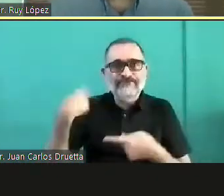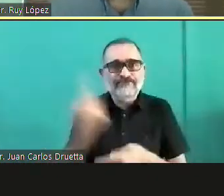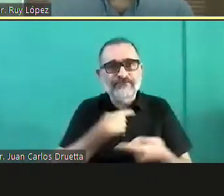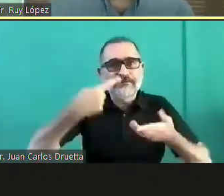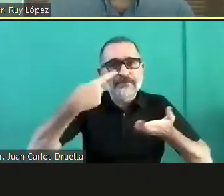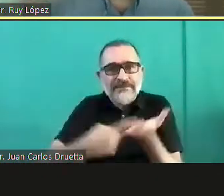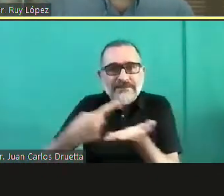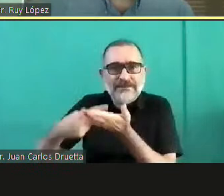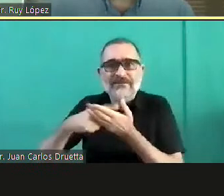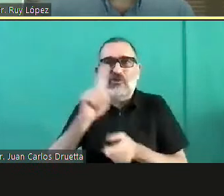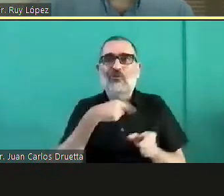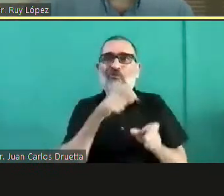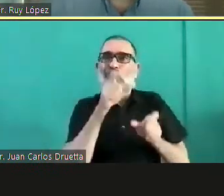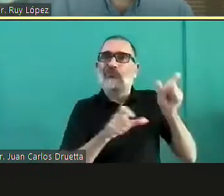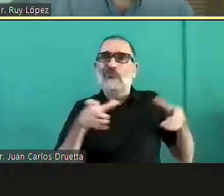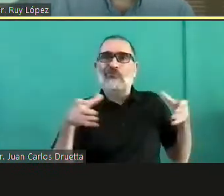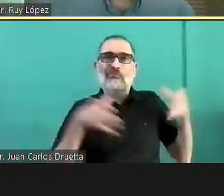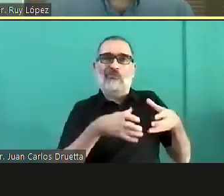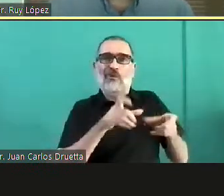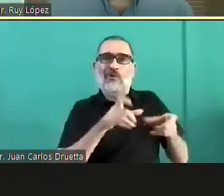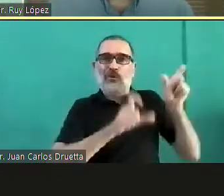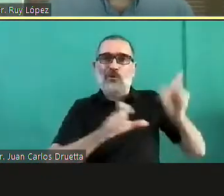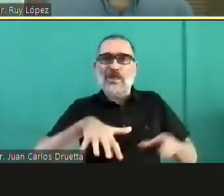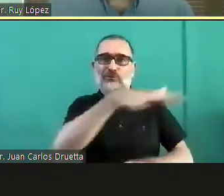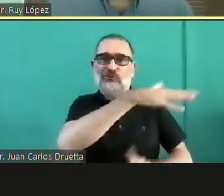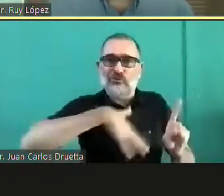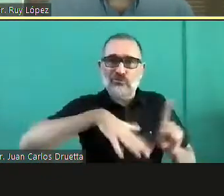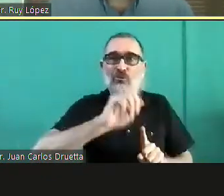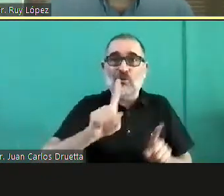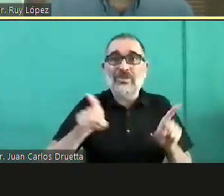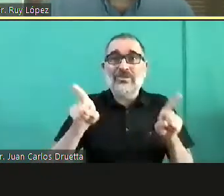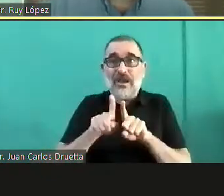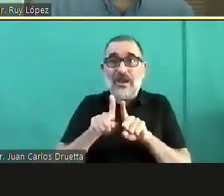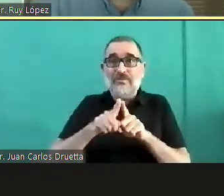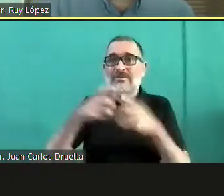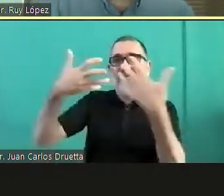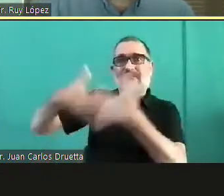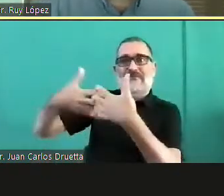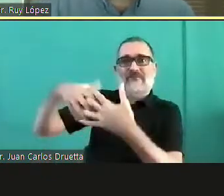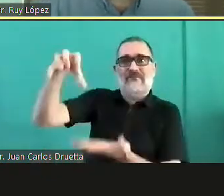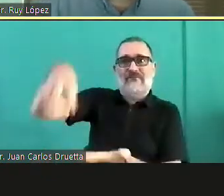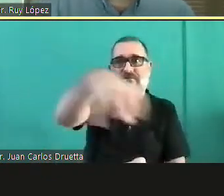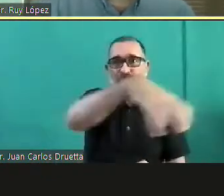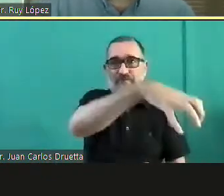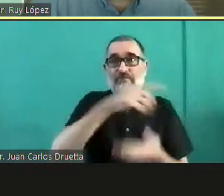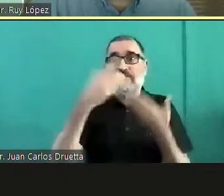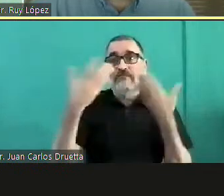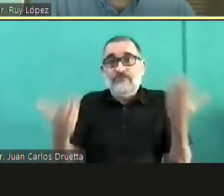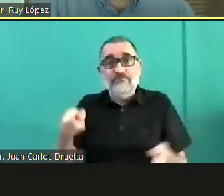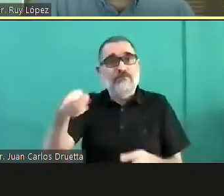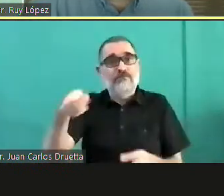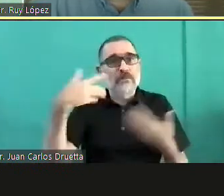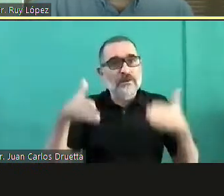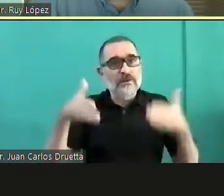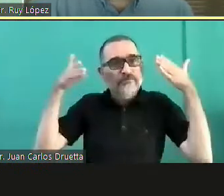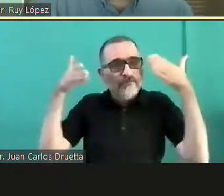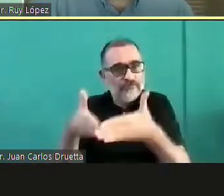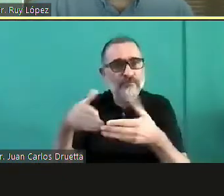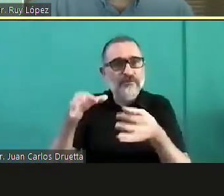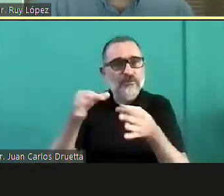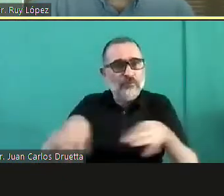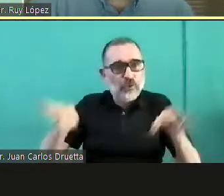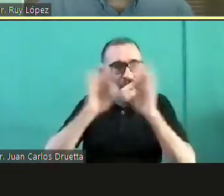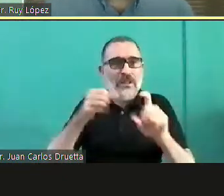hold back the attempts to postpone implementation of the warning labels, but to actually accelerate it and to act even